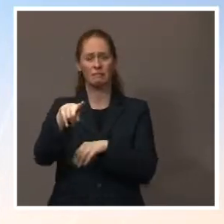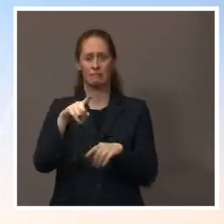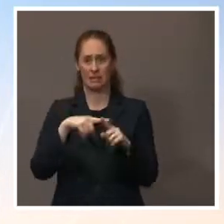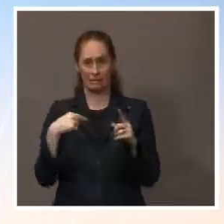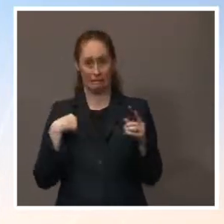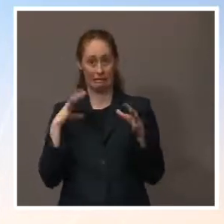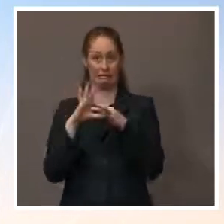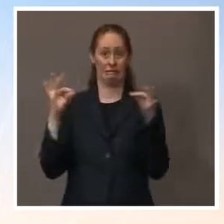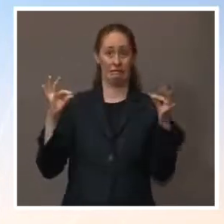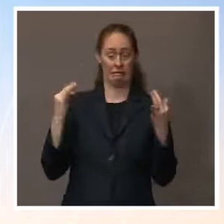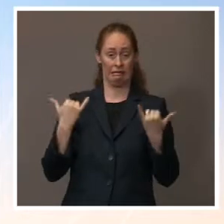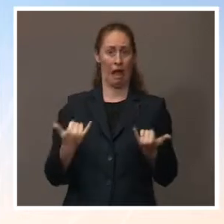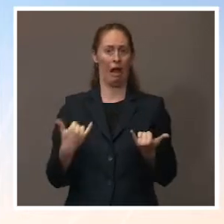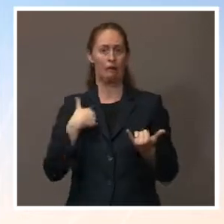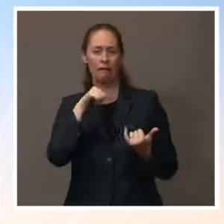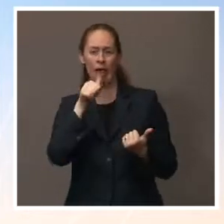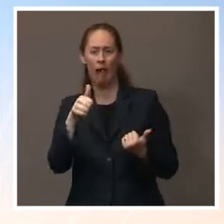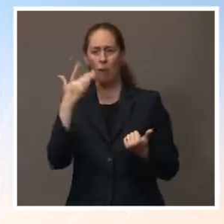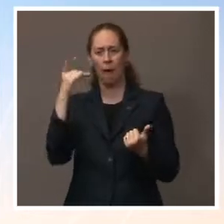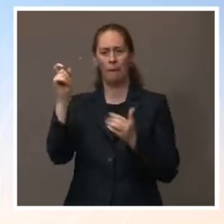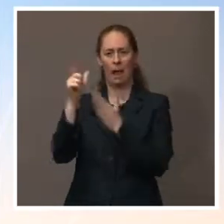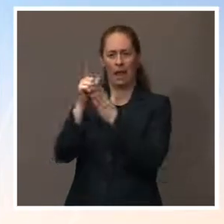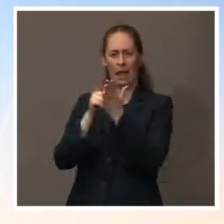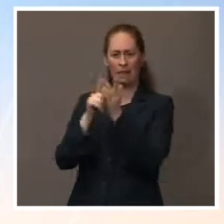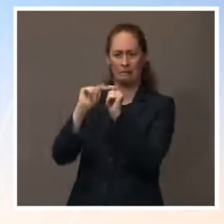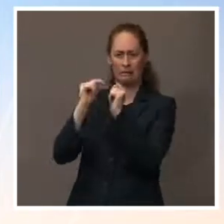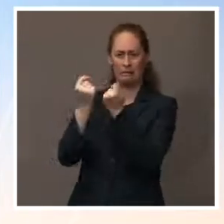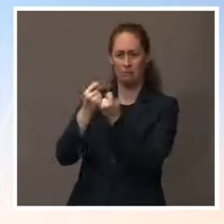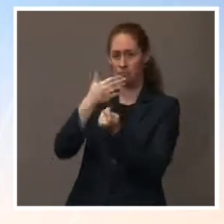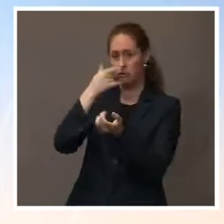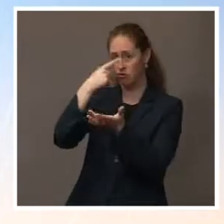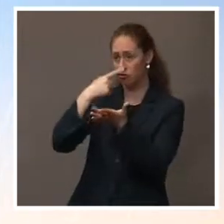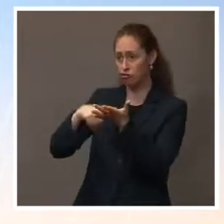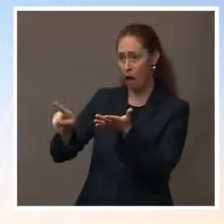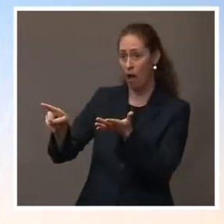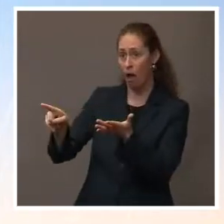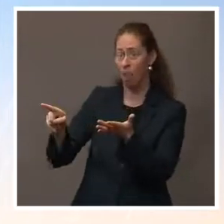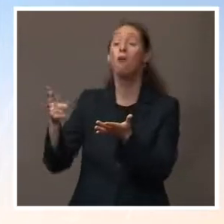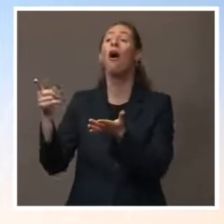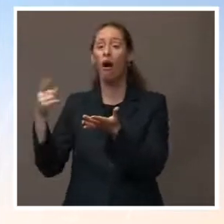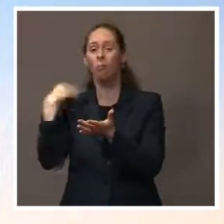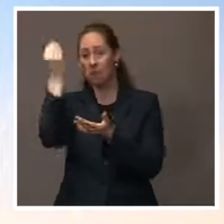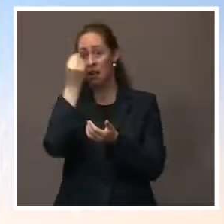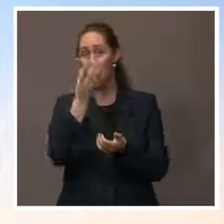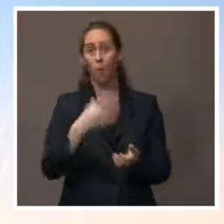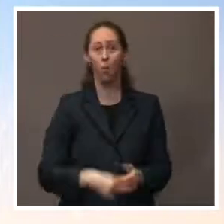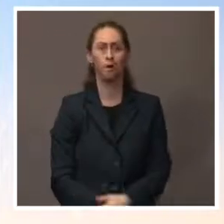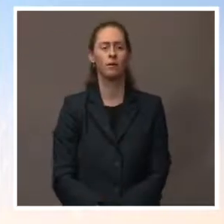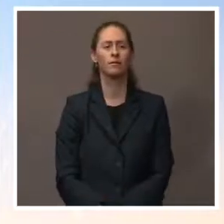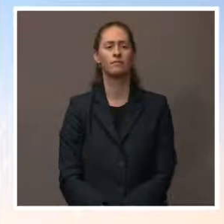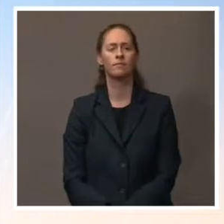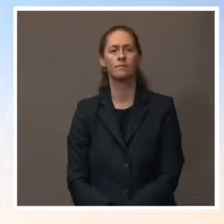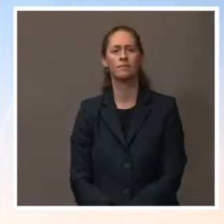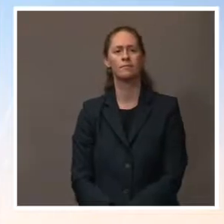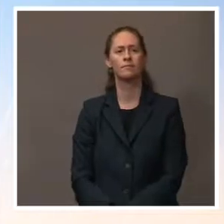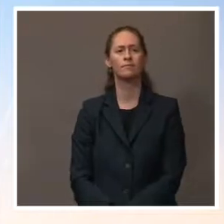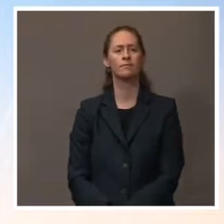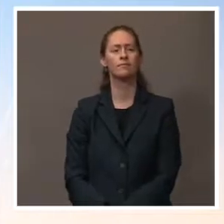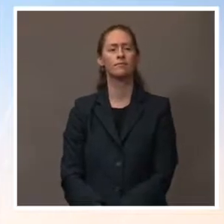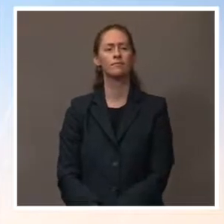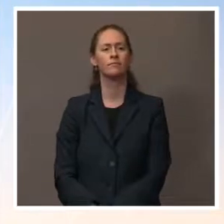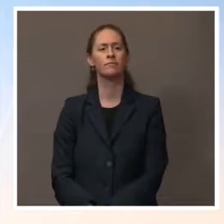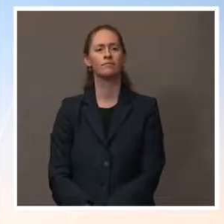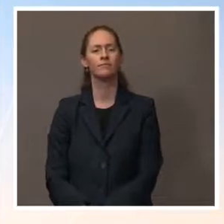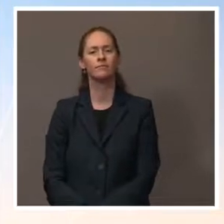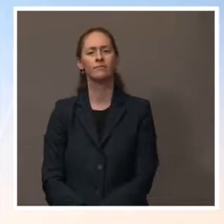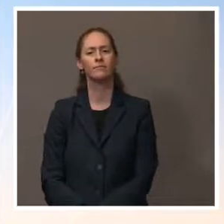components of this. I can see if there's more we can give back to you on that. Just on the Amazon FTC review,